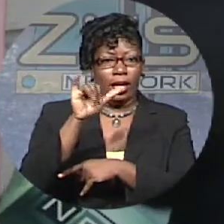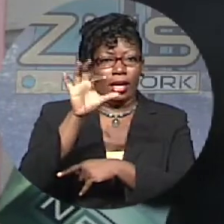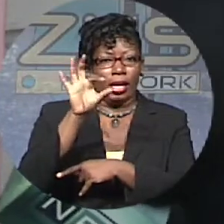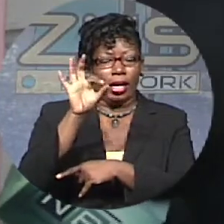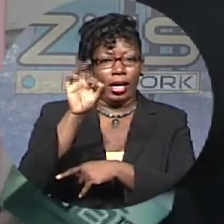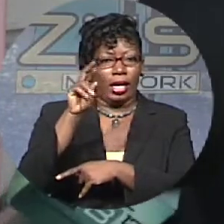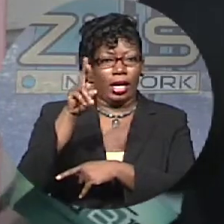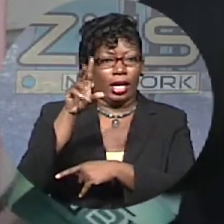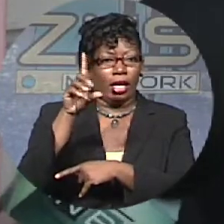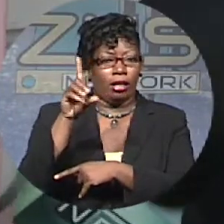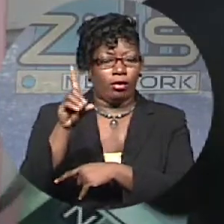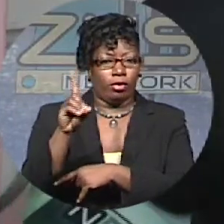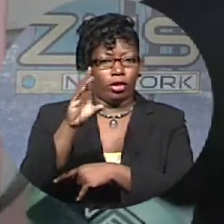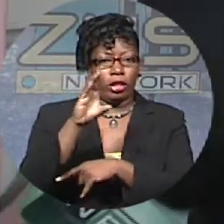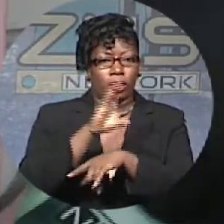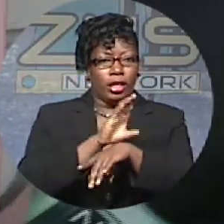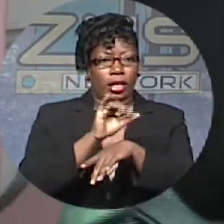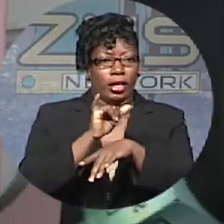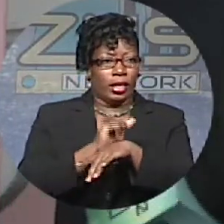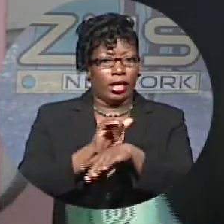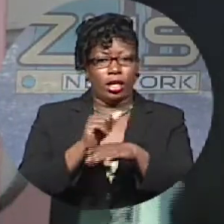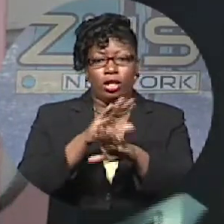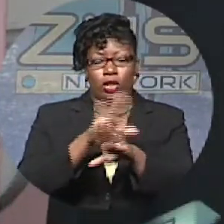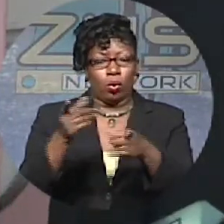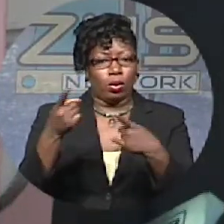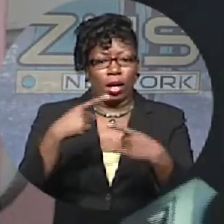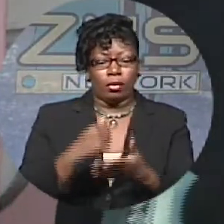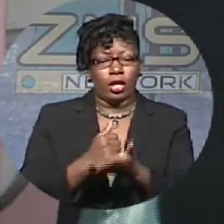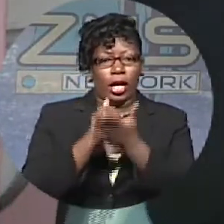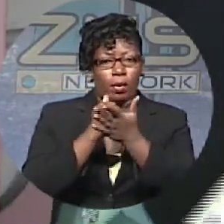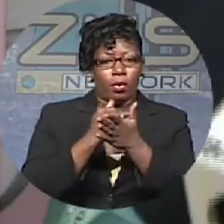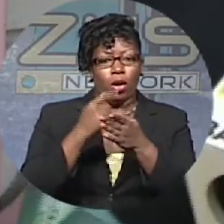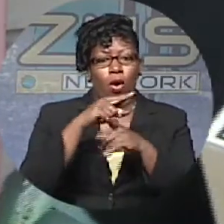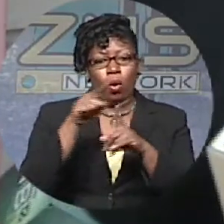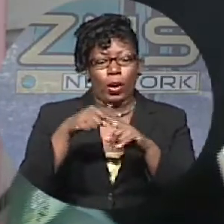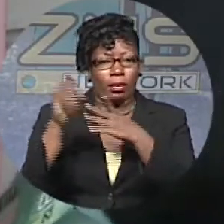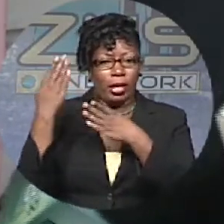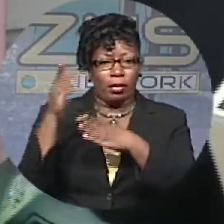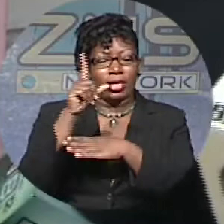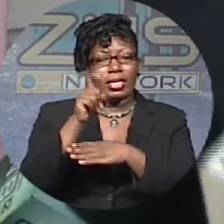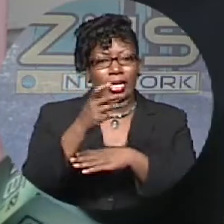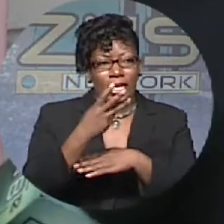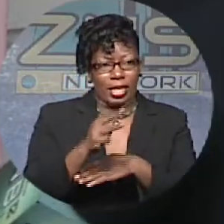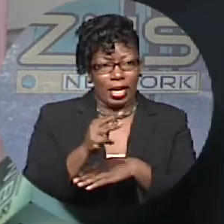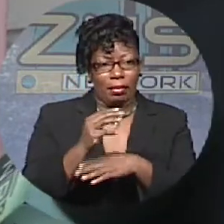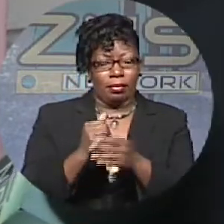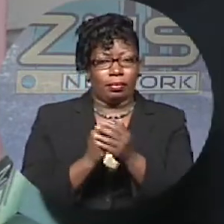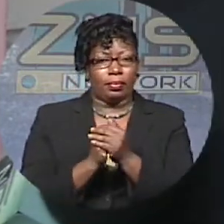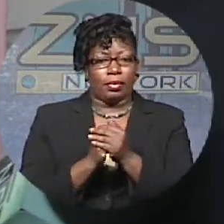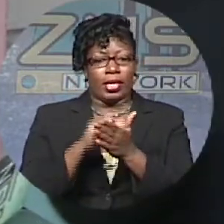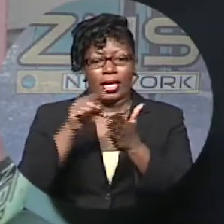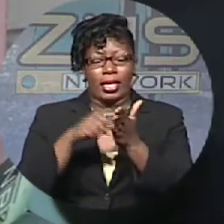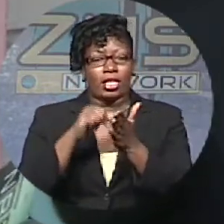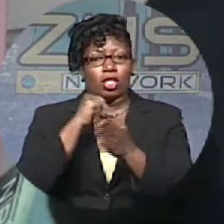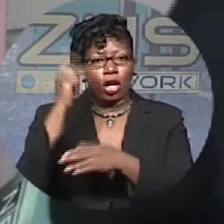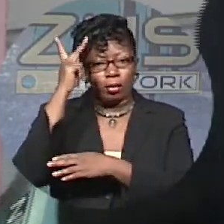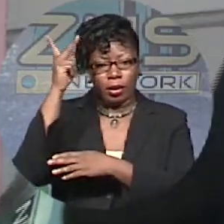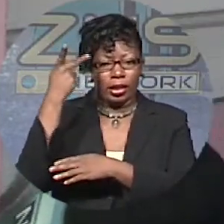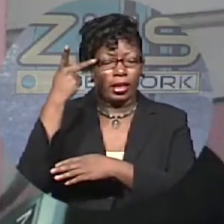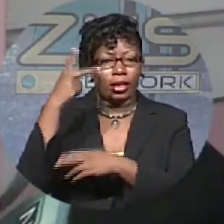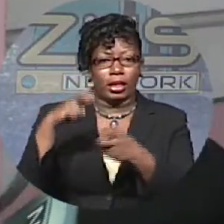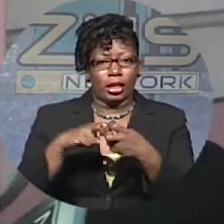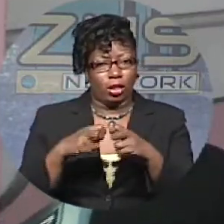plate when Bahamians need them. Regattas, in my view, are not political issues. They